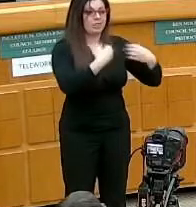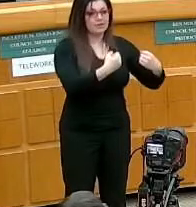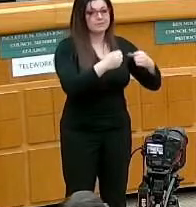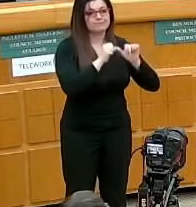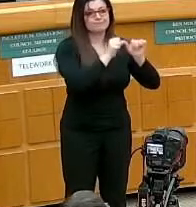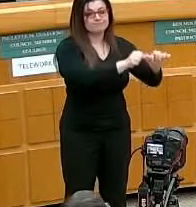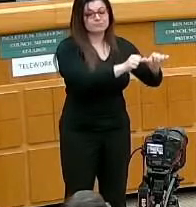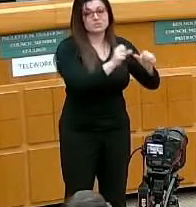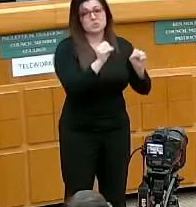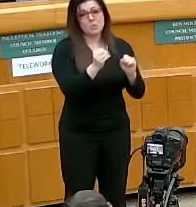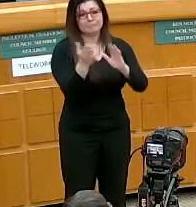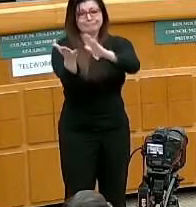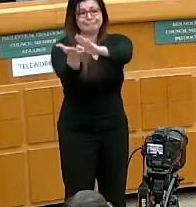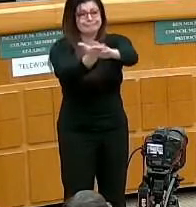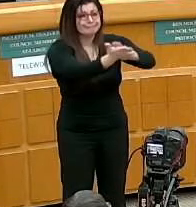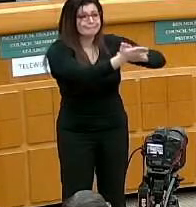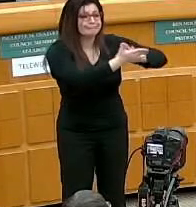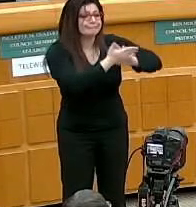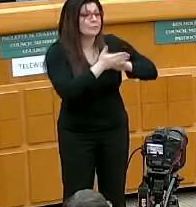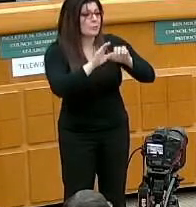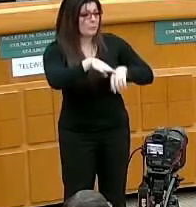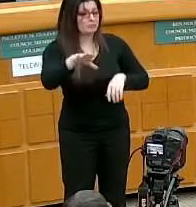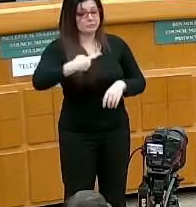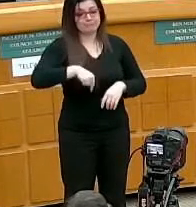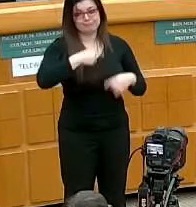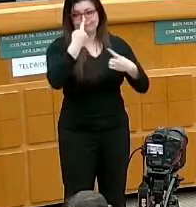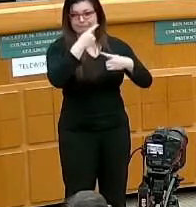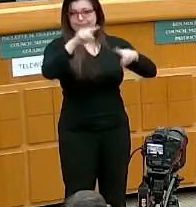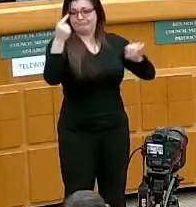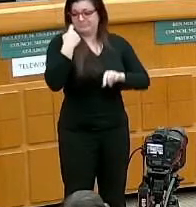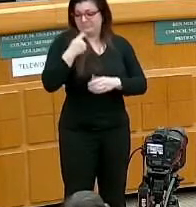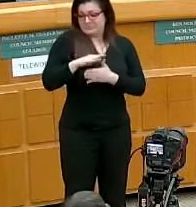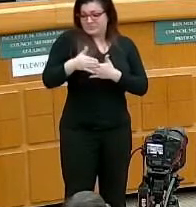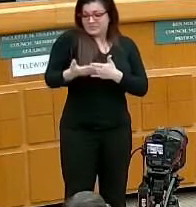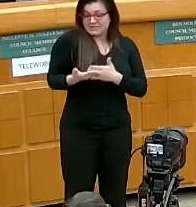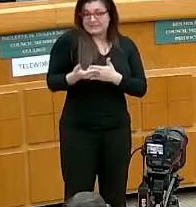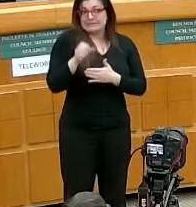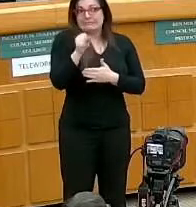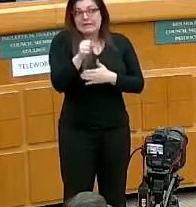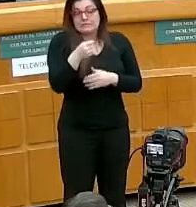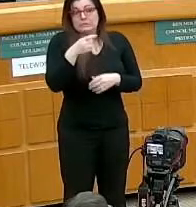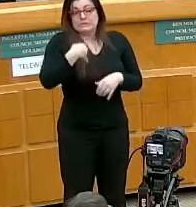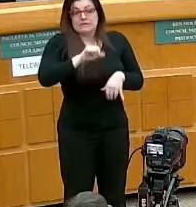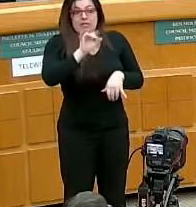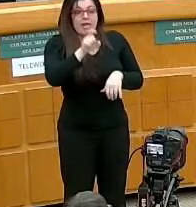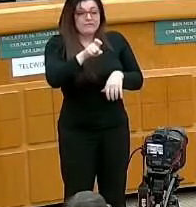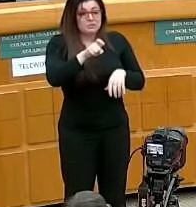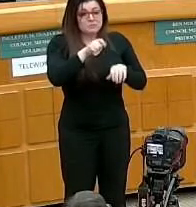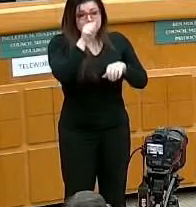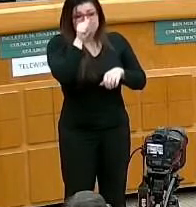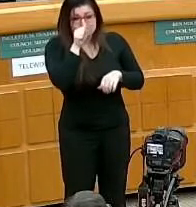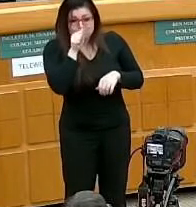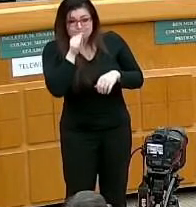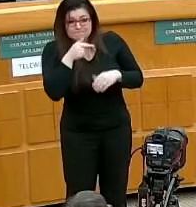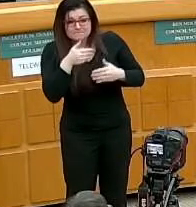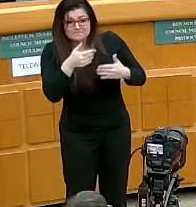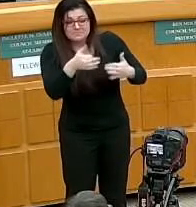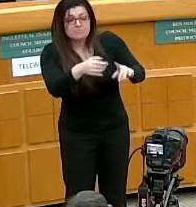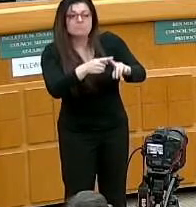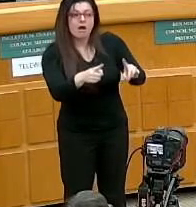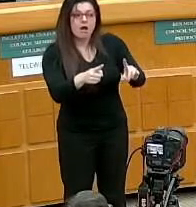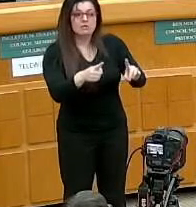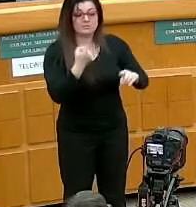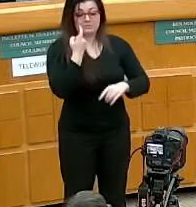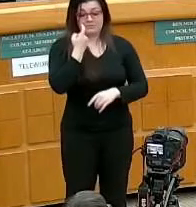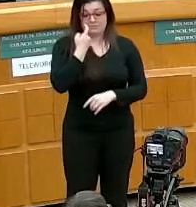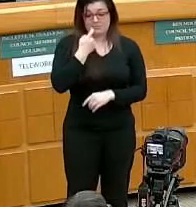we did it, Corpus Christi, and we got a little bit more ways to go, but thank you for doing what you did,